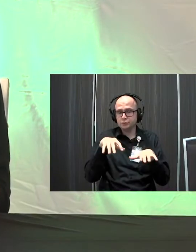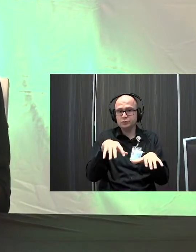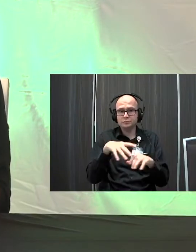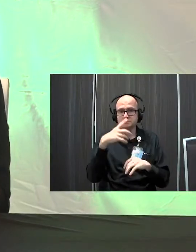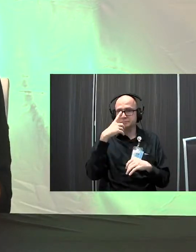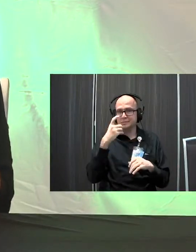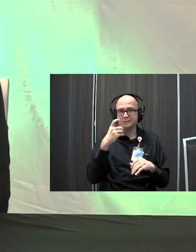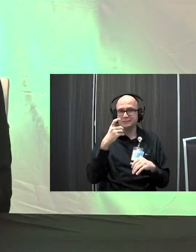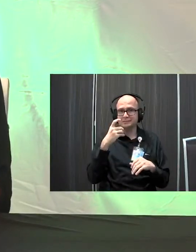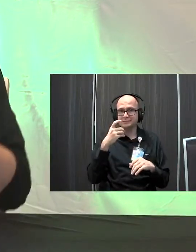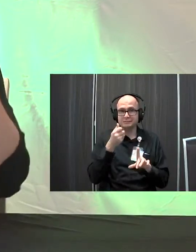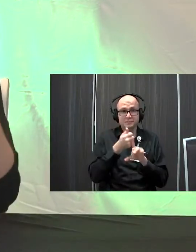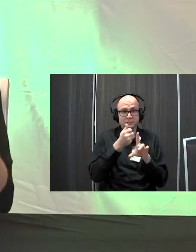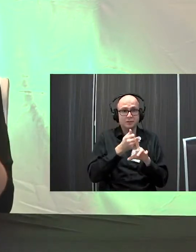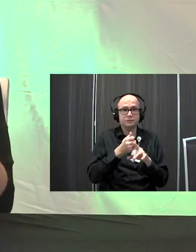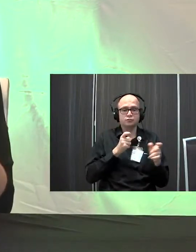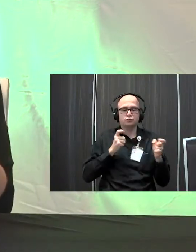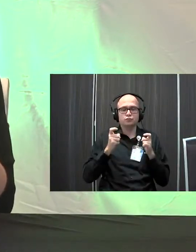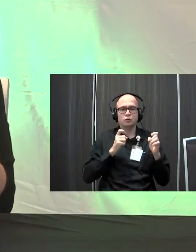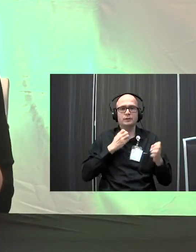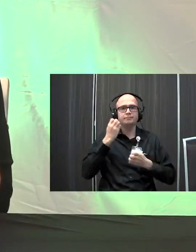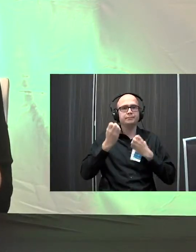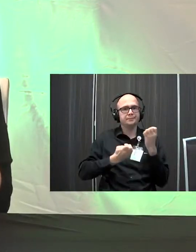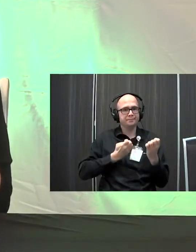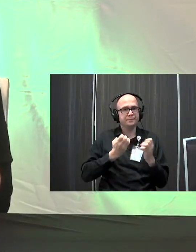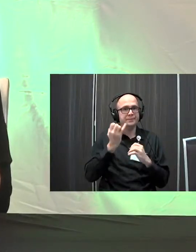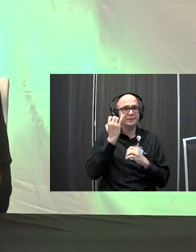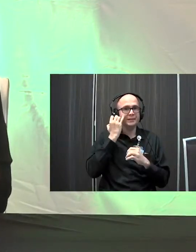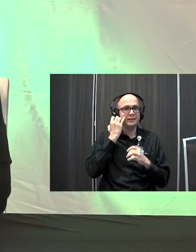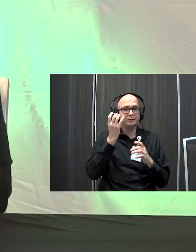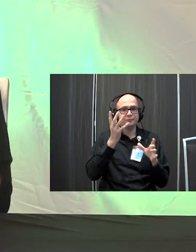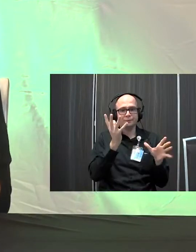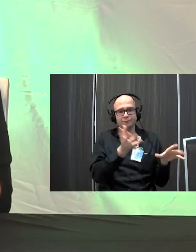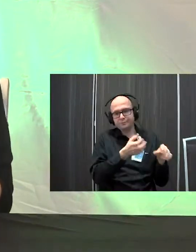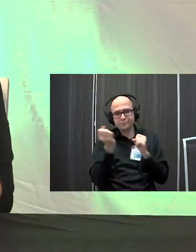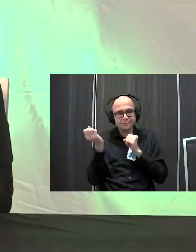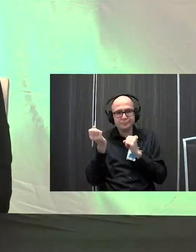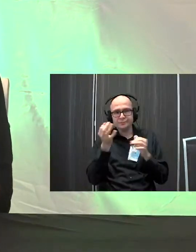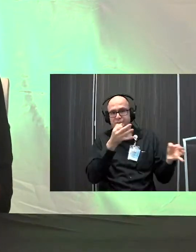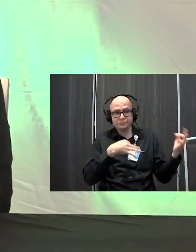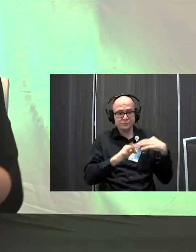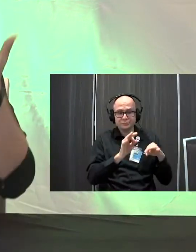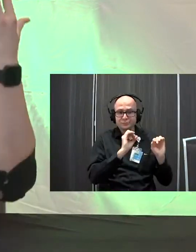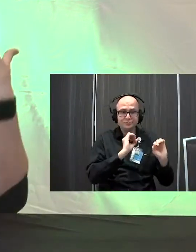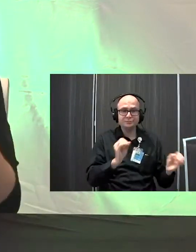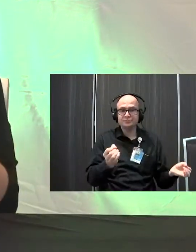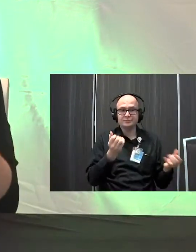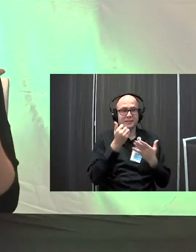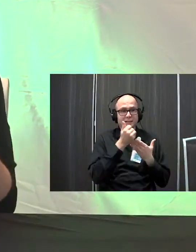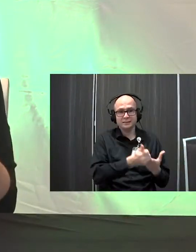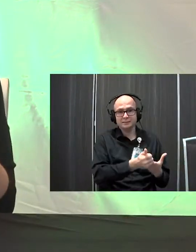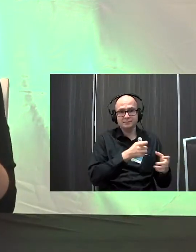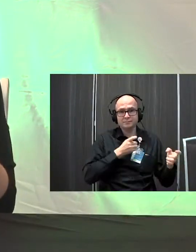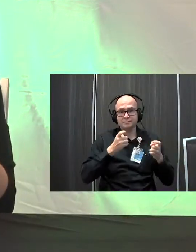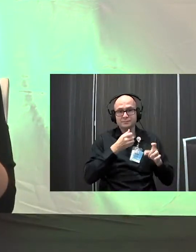because that is the way that they figured out to self-regulate themselves. So if we take that away without giving them another avenue to help them